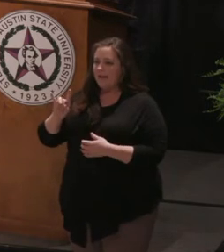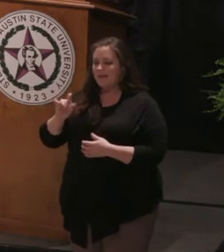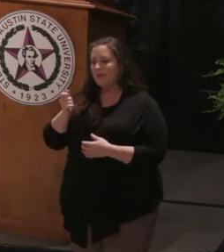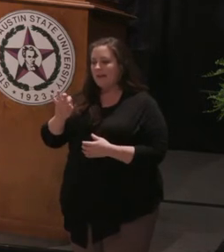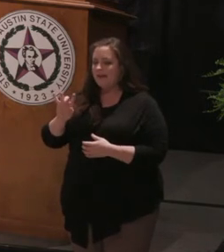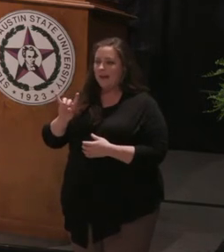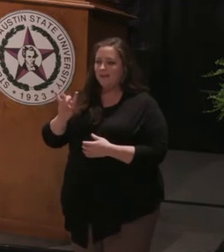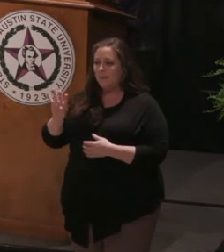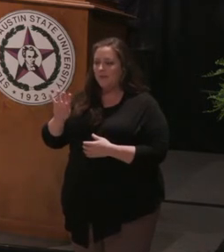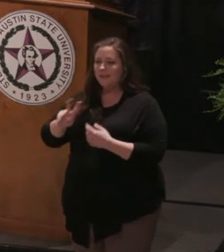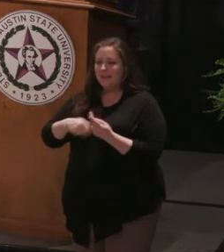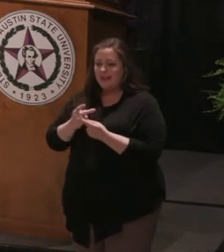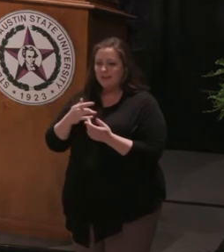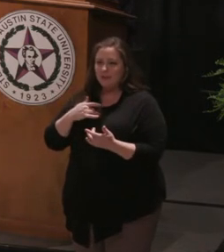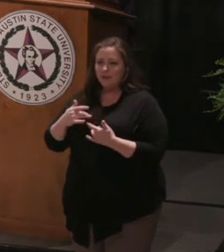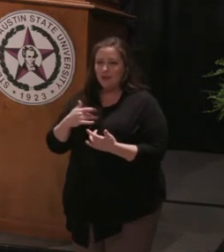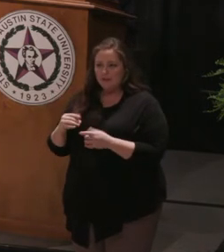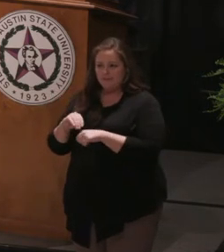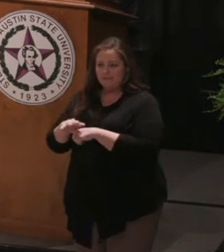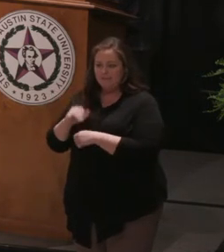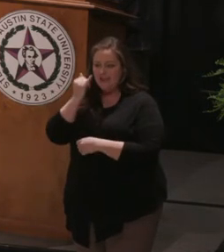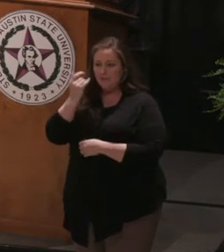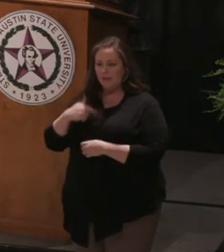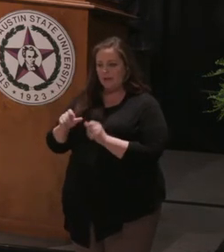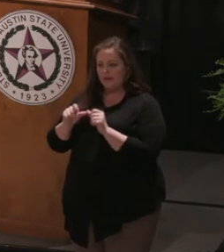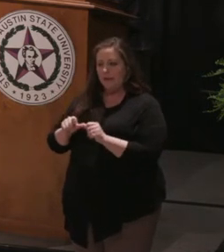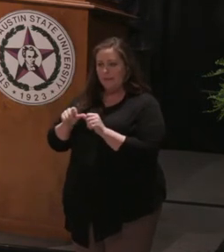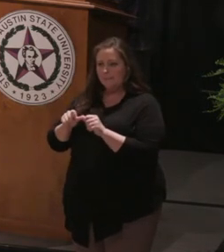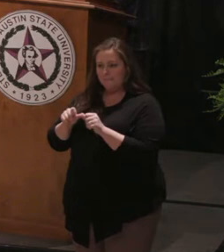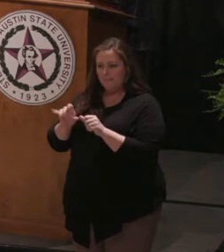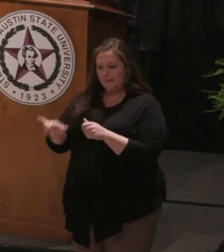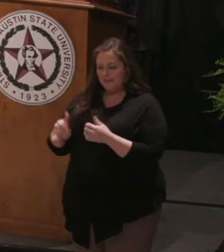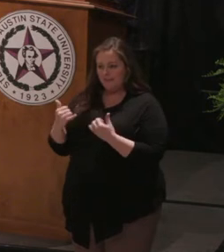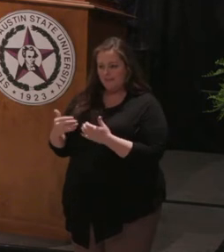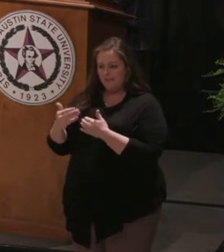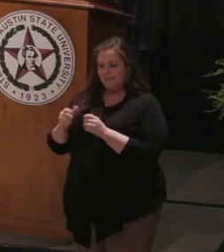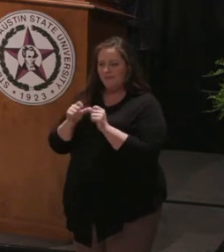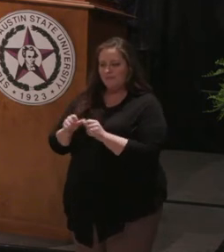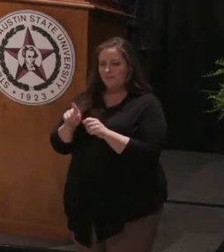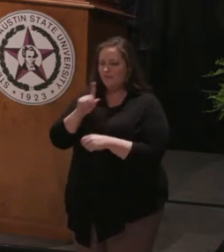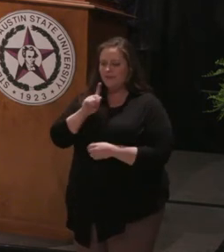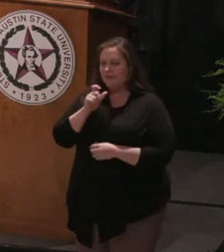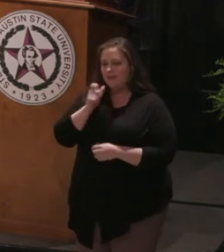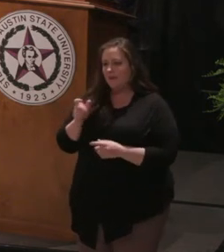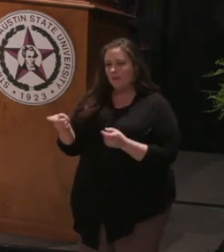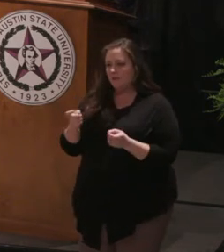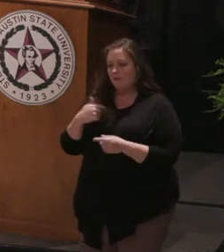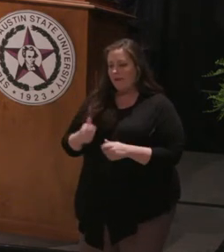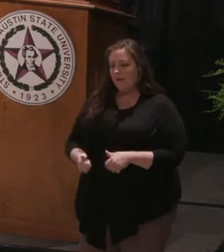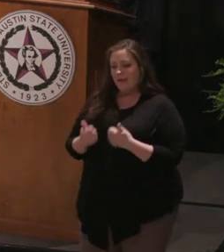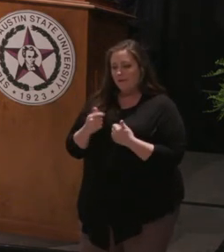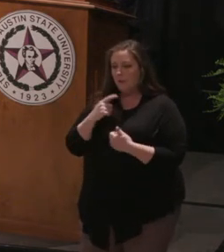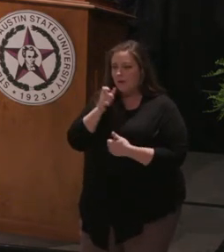1984 Orwellian sort of concern that if we keep going down this slippery slope, we really are not in control of our lives